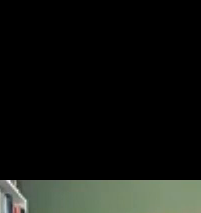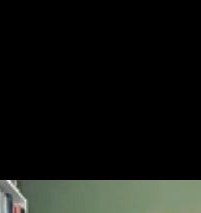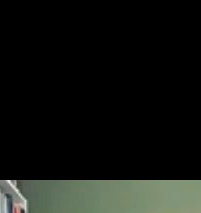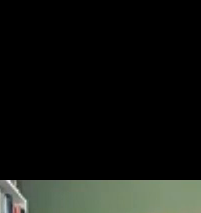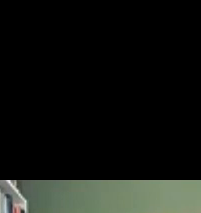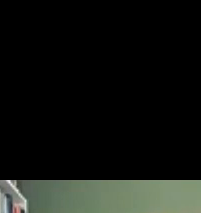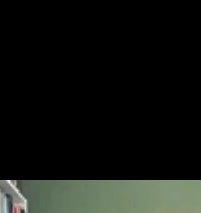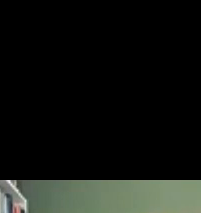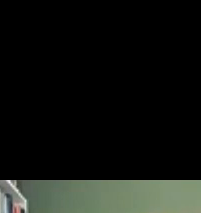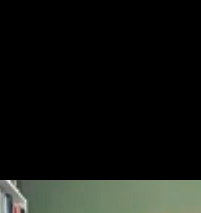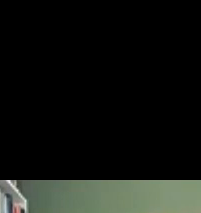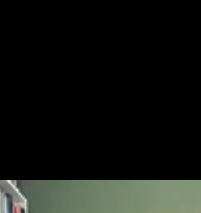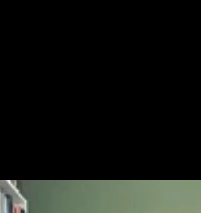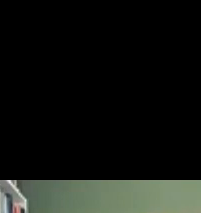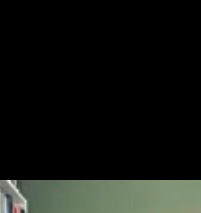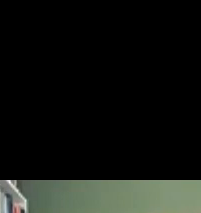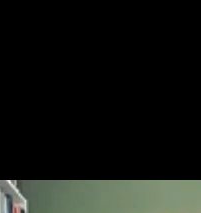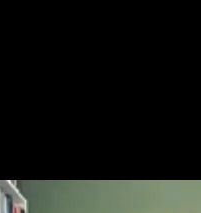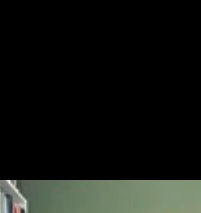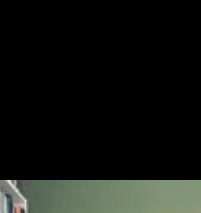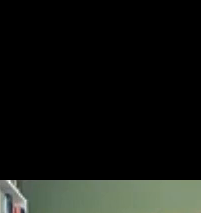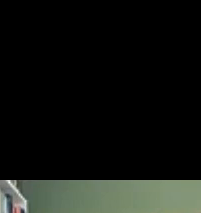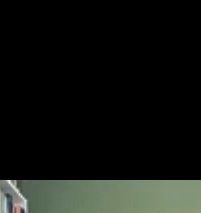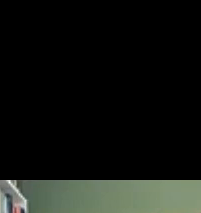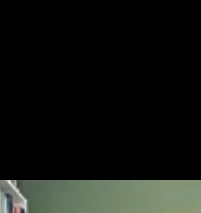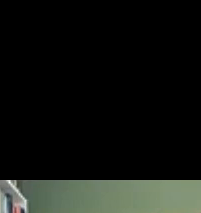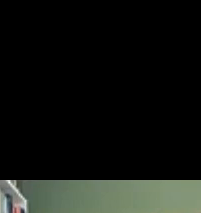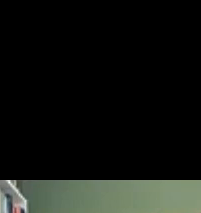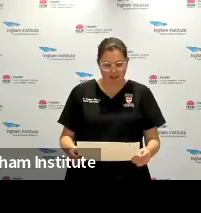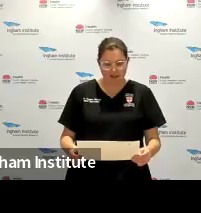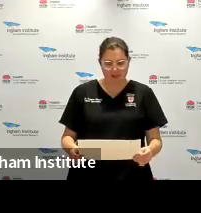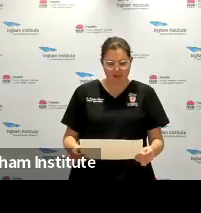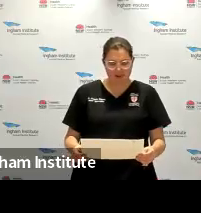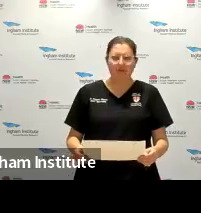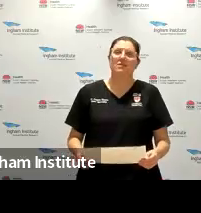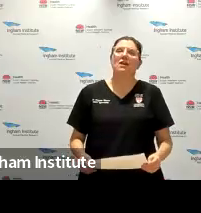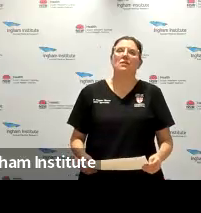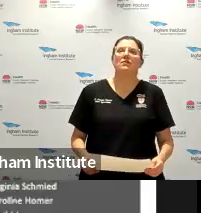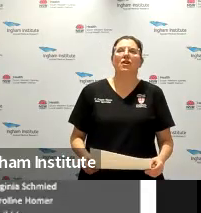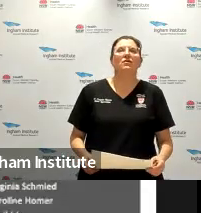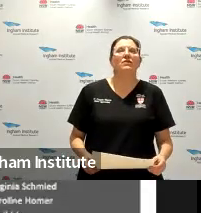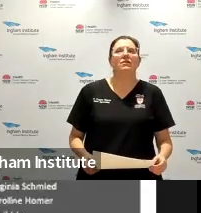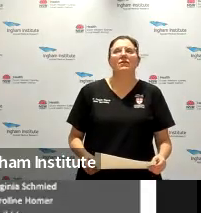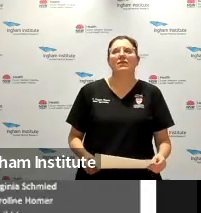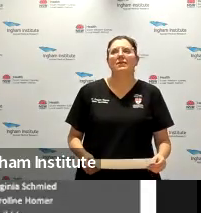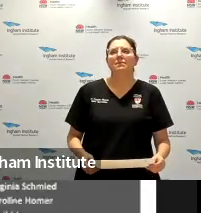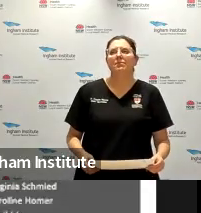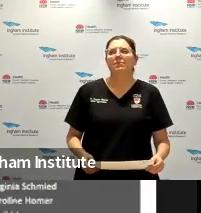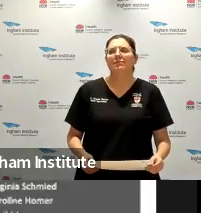of Midwifery at Western Sydney University, who's going to discuss with us birth in the time of